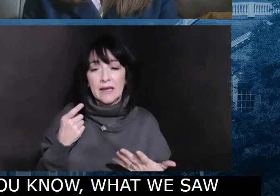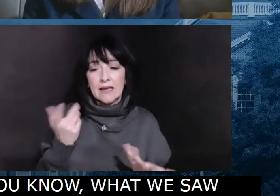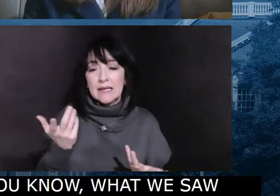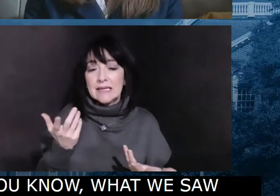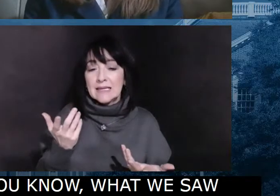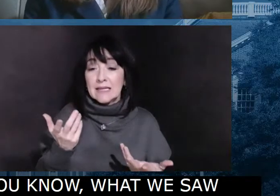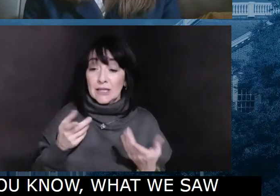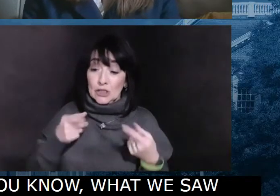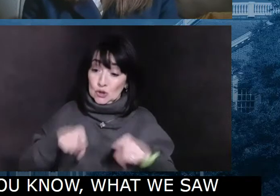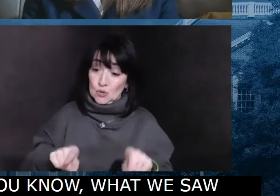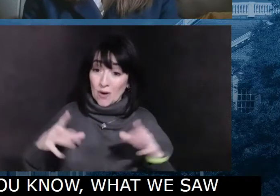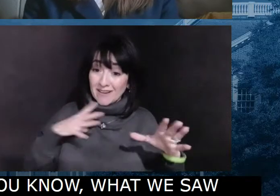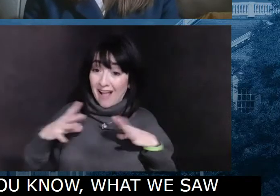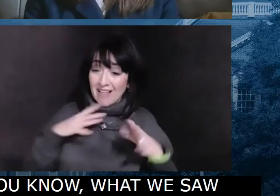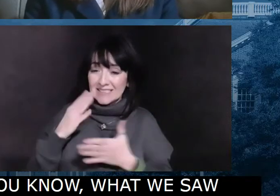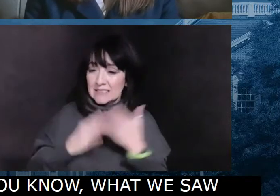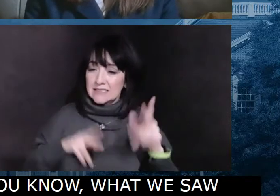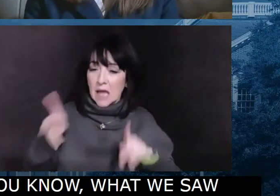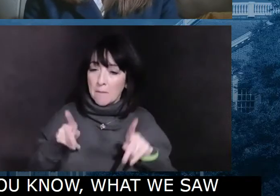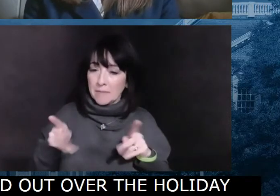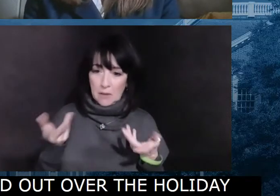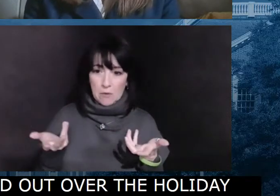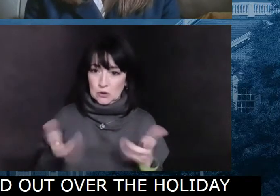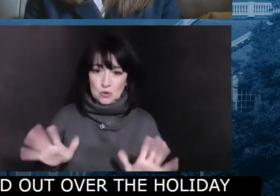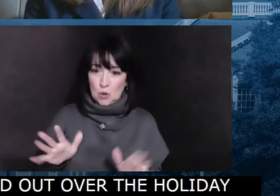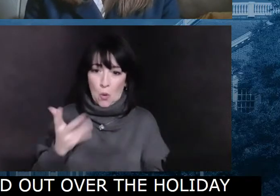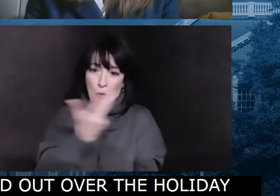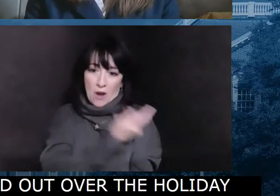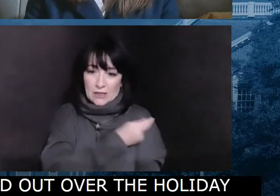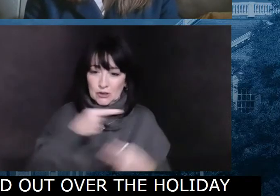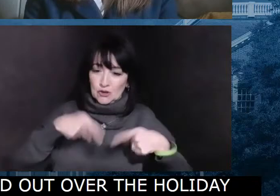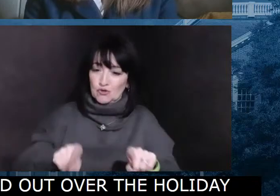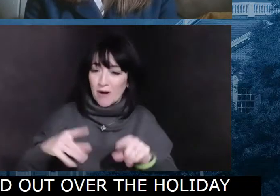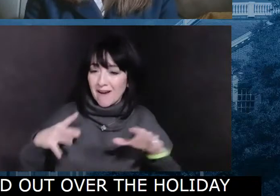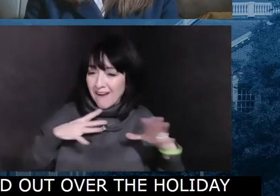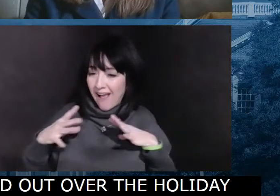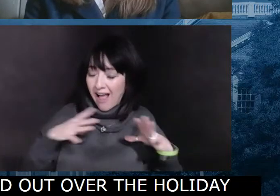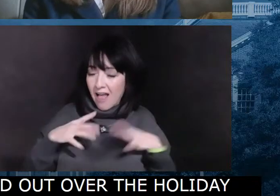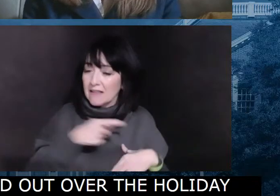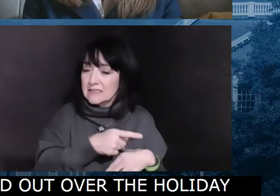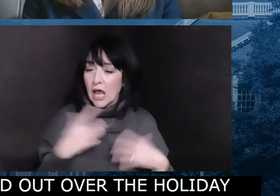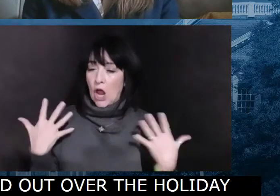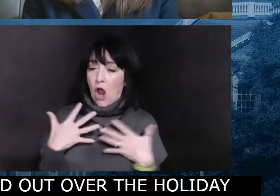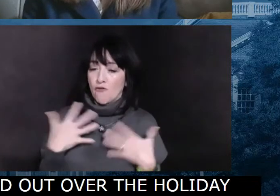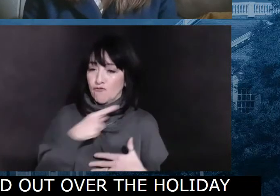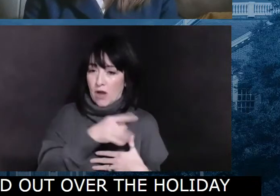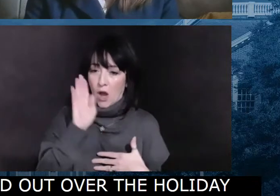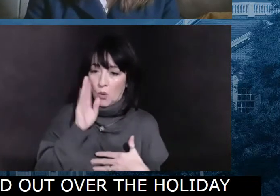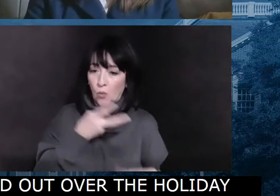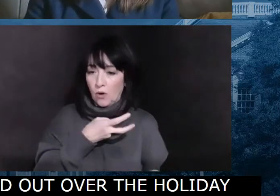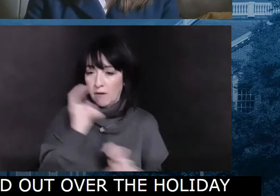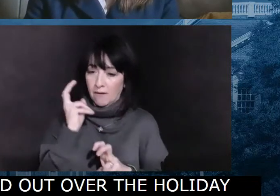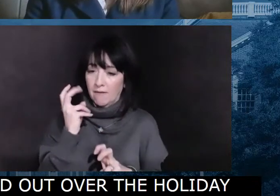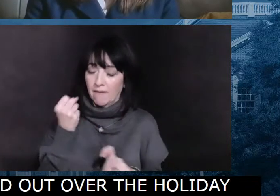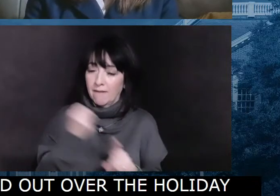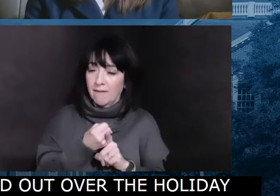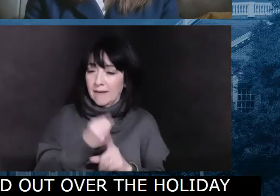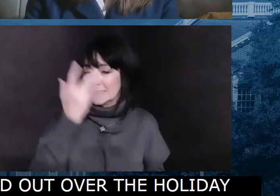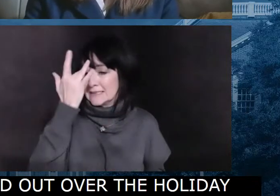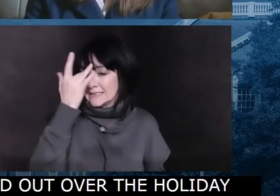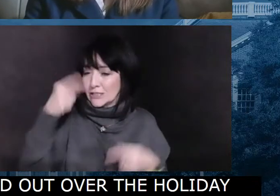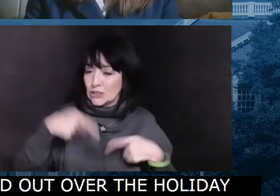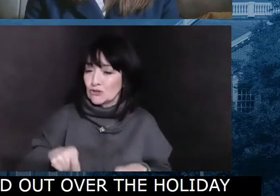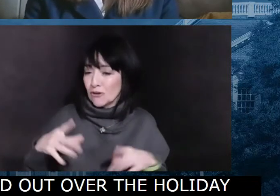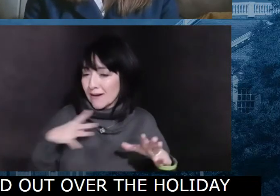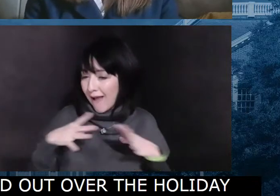reluctant to jump right in and get vaccinated during the holidays. The interest in getting